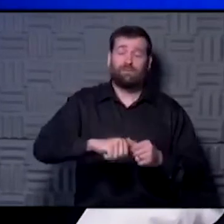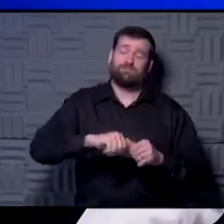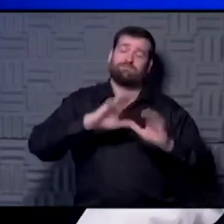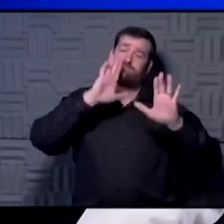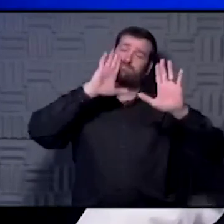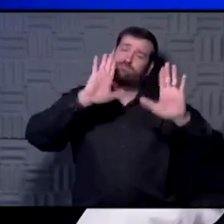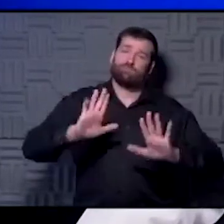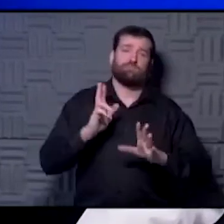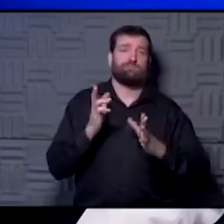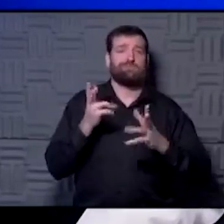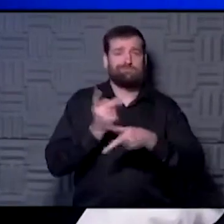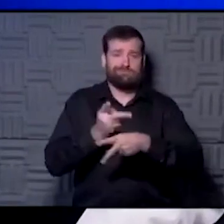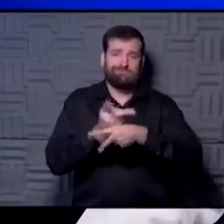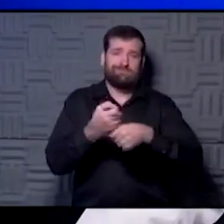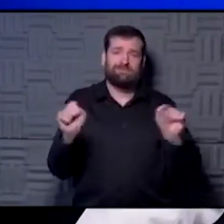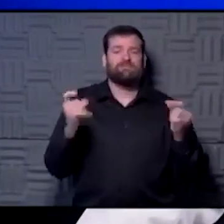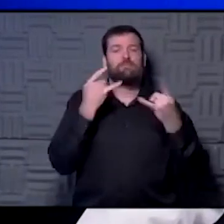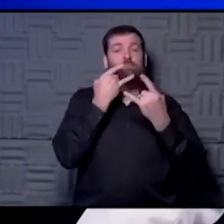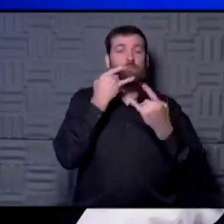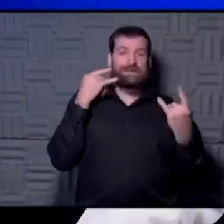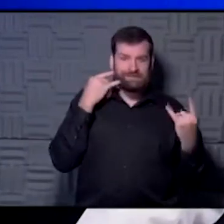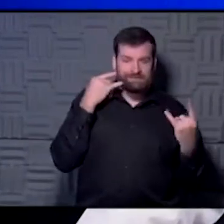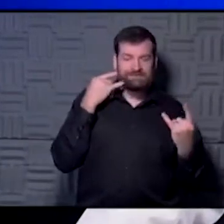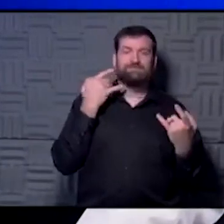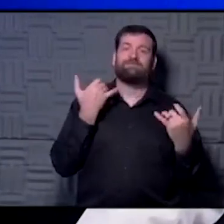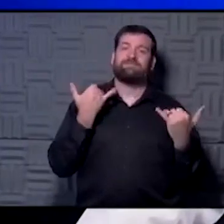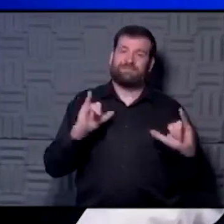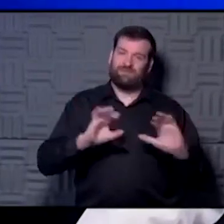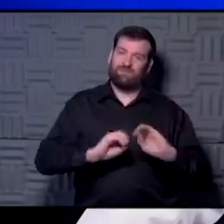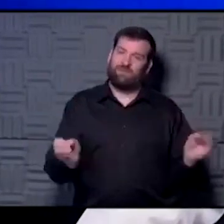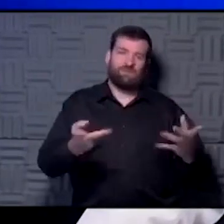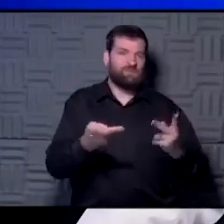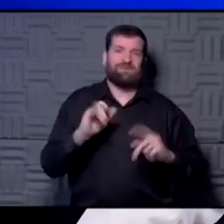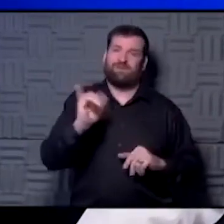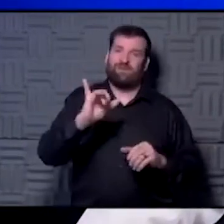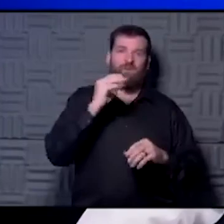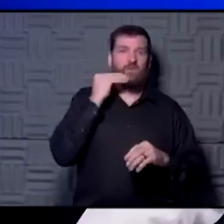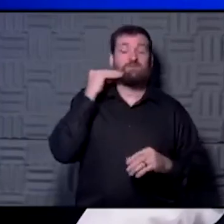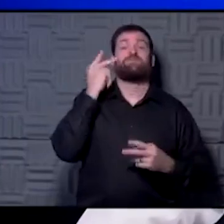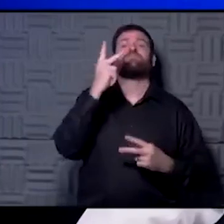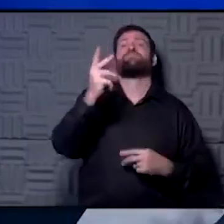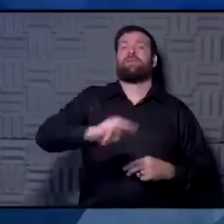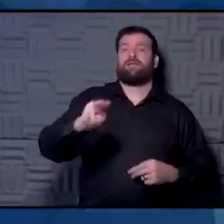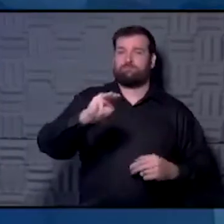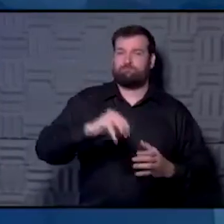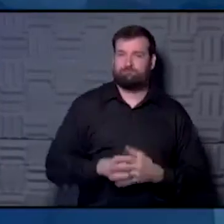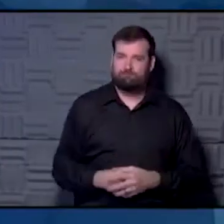way to stay safe. Wear a mask, and there's still no place like home. We'll see you Monday.